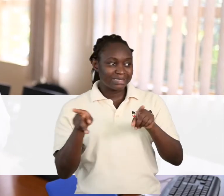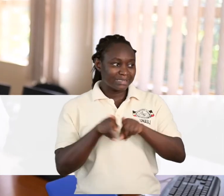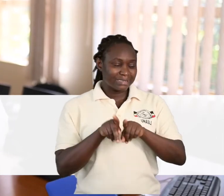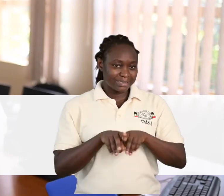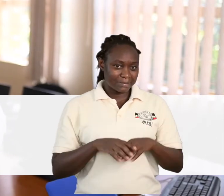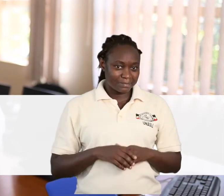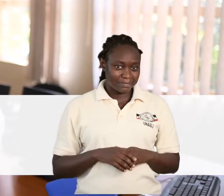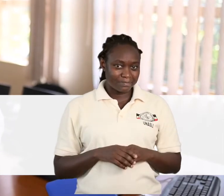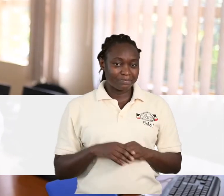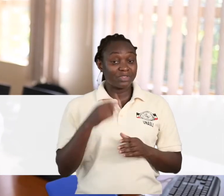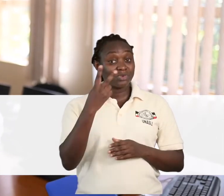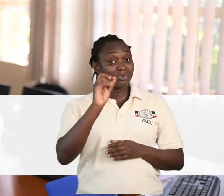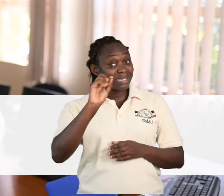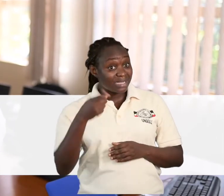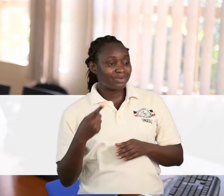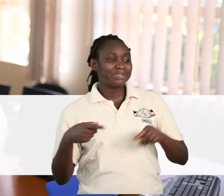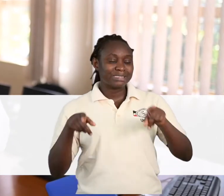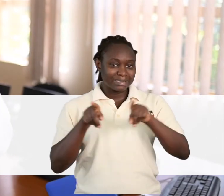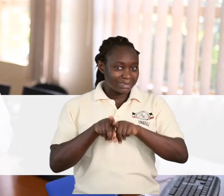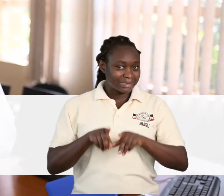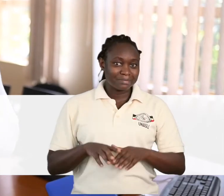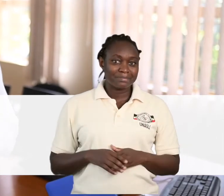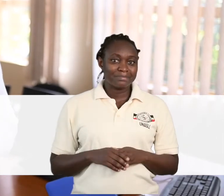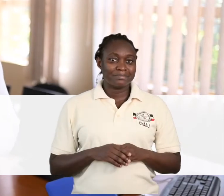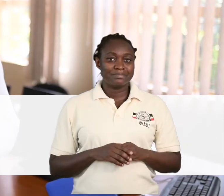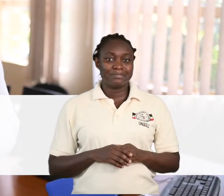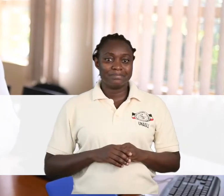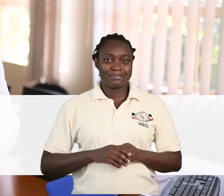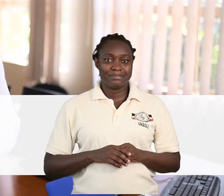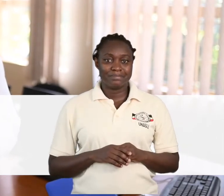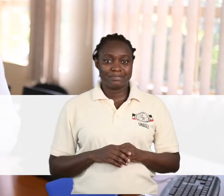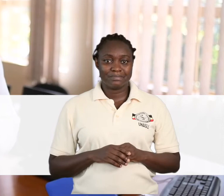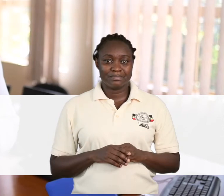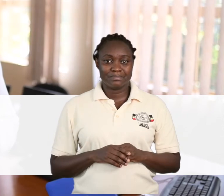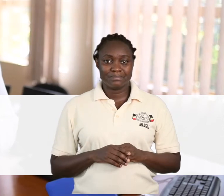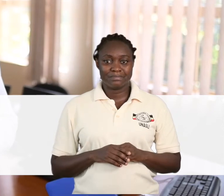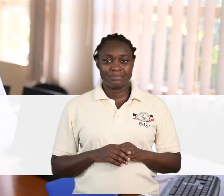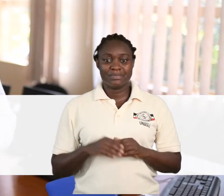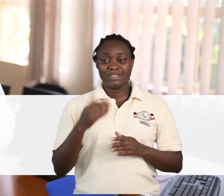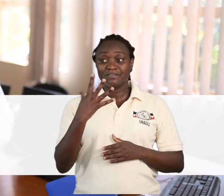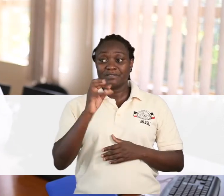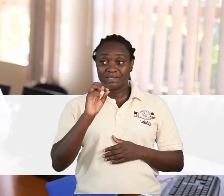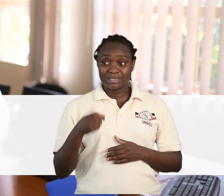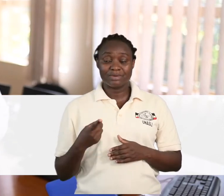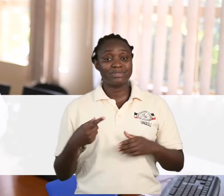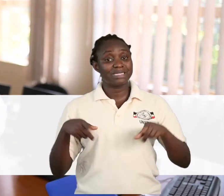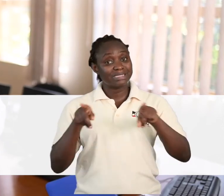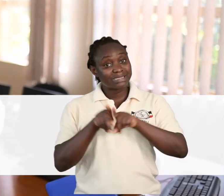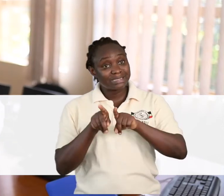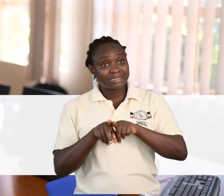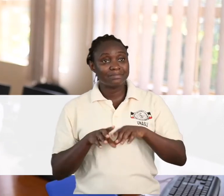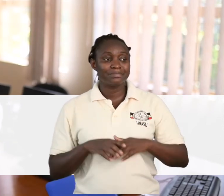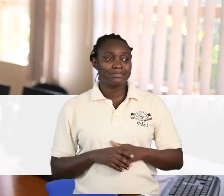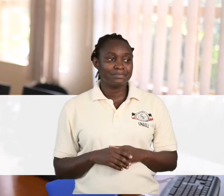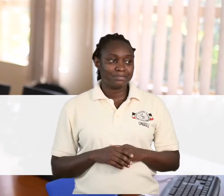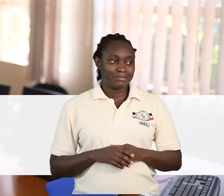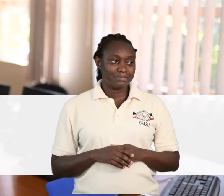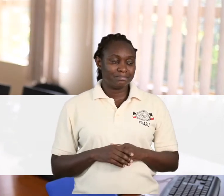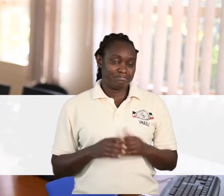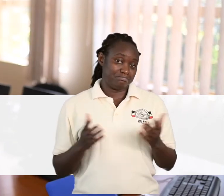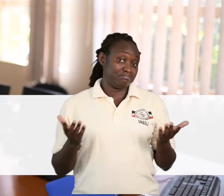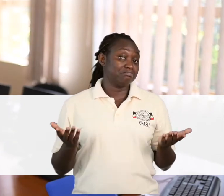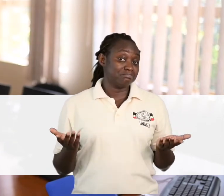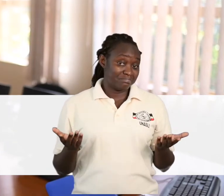The 20,000 shilling note, same thing. Then the 50,000 shilling note,